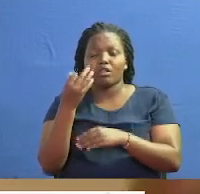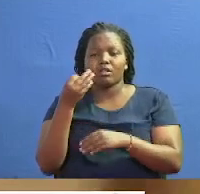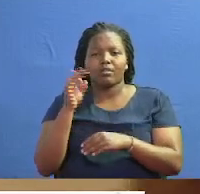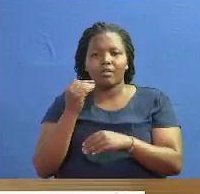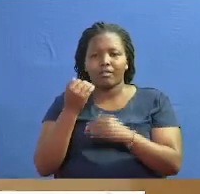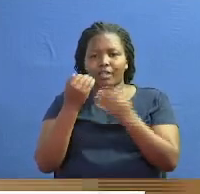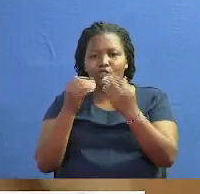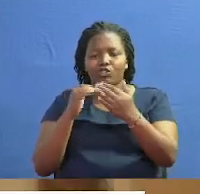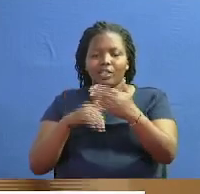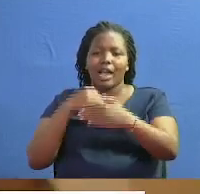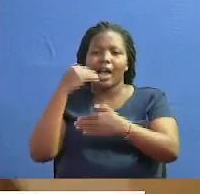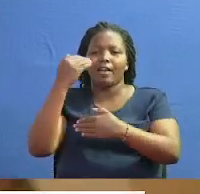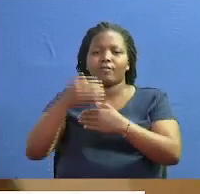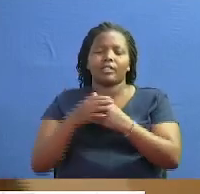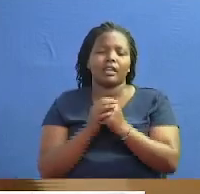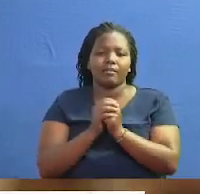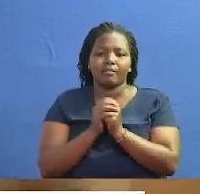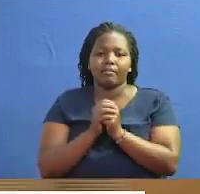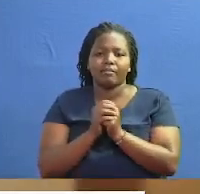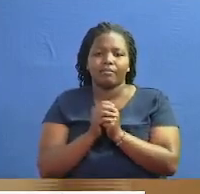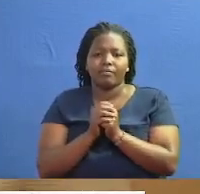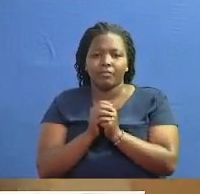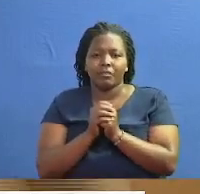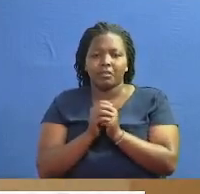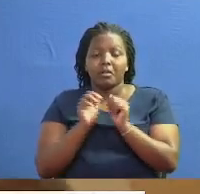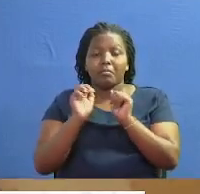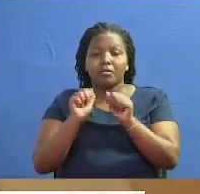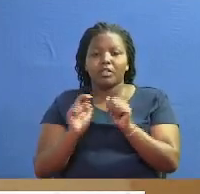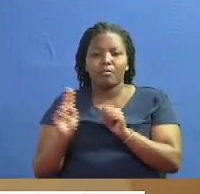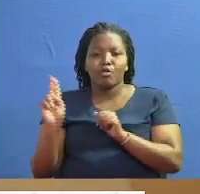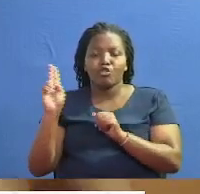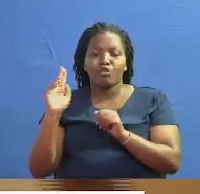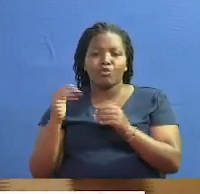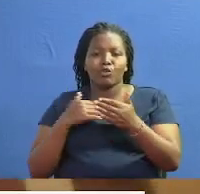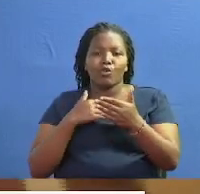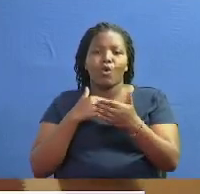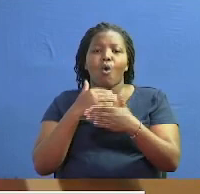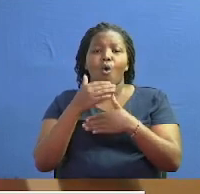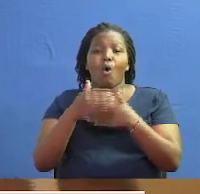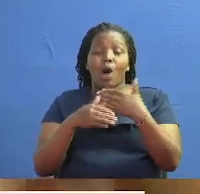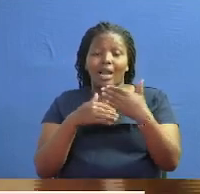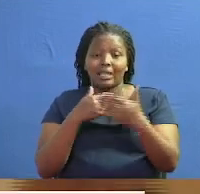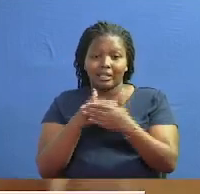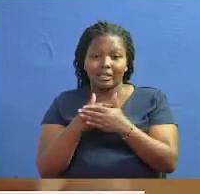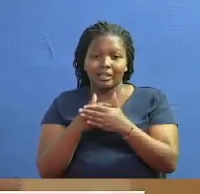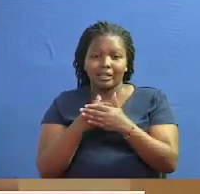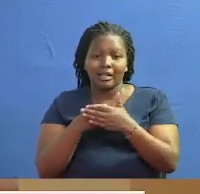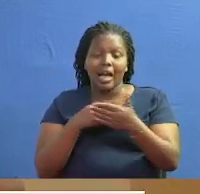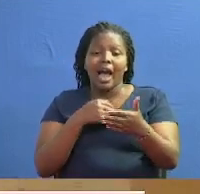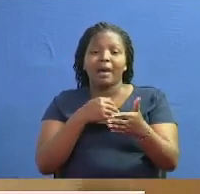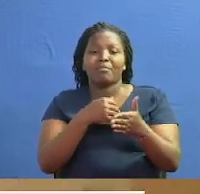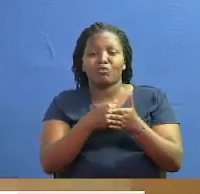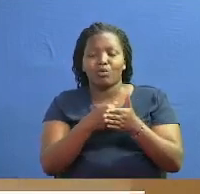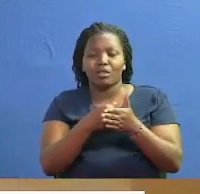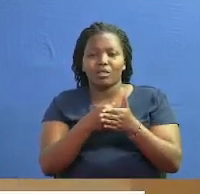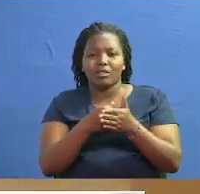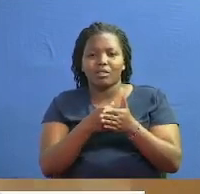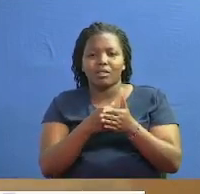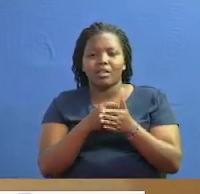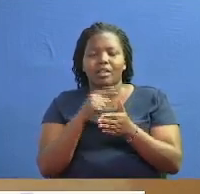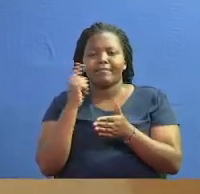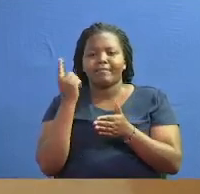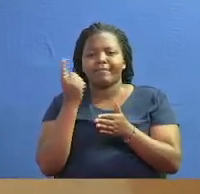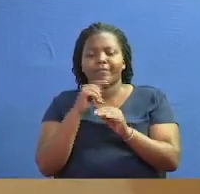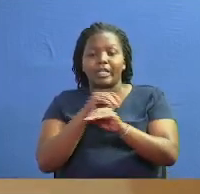should be we should use all these approaches to reduce the infection, the severity, the